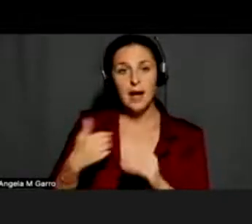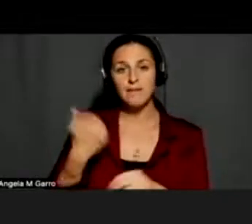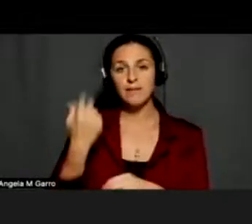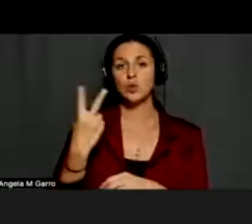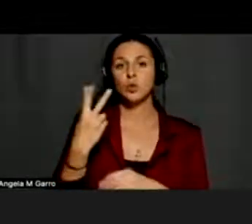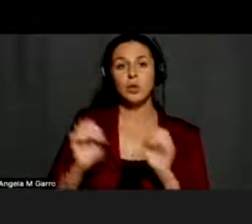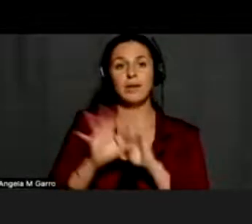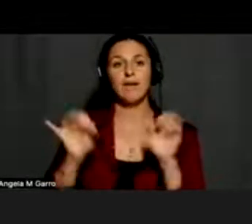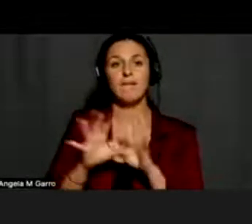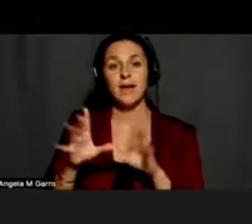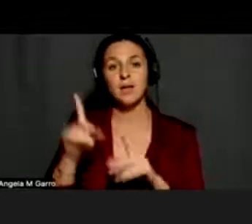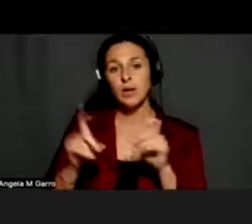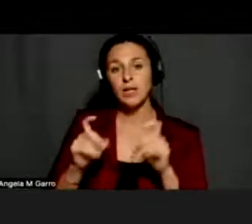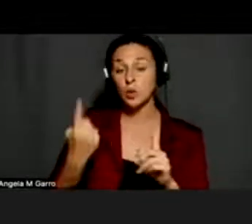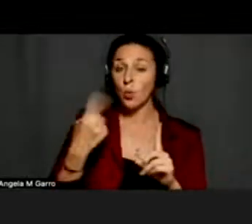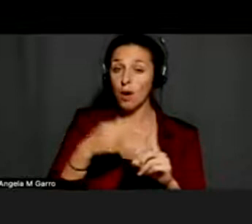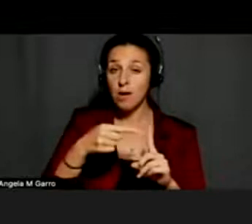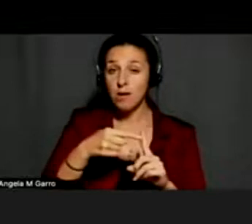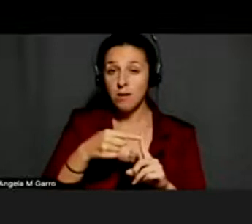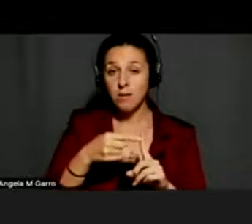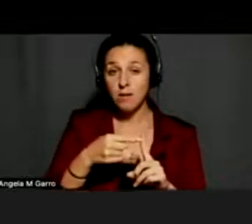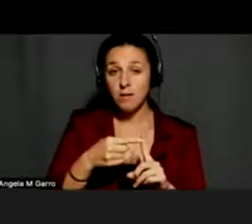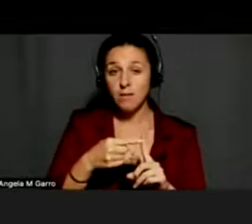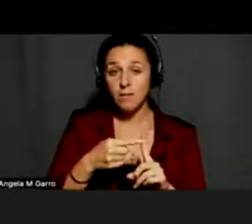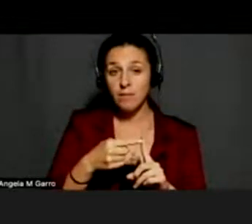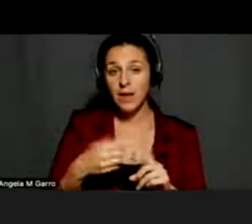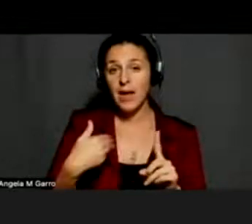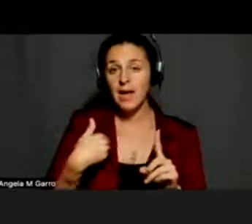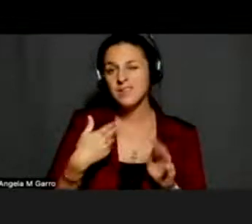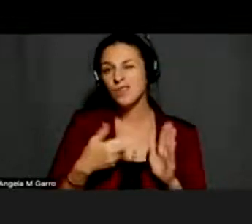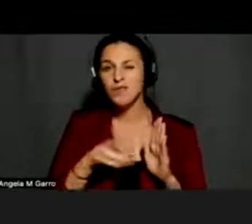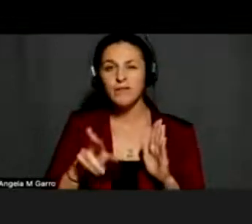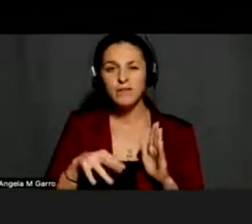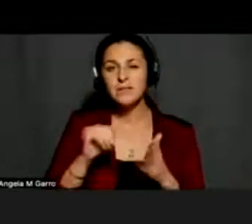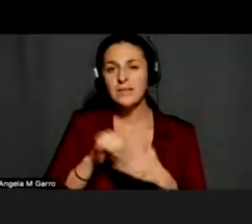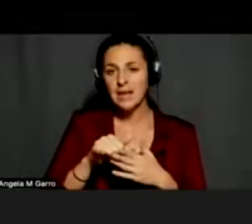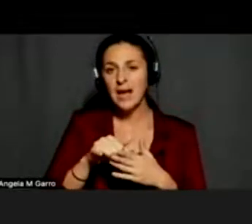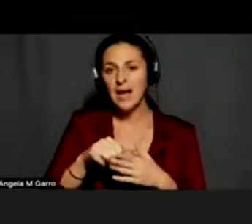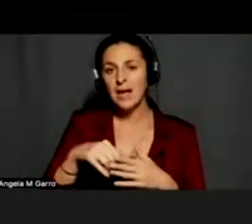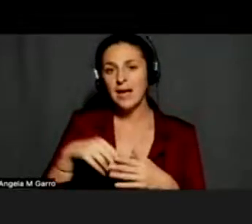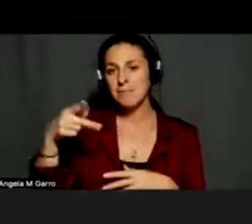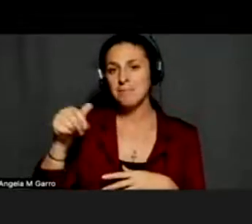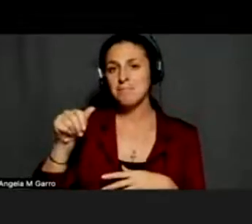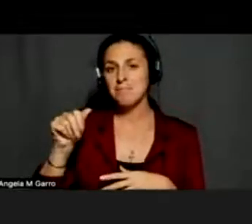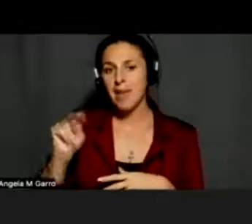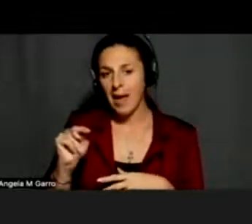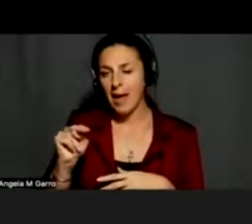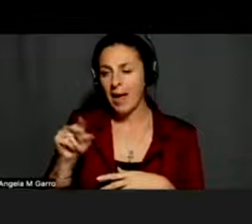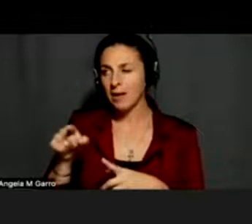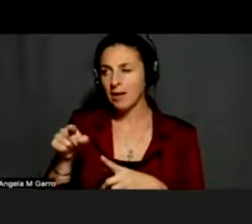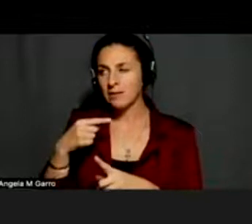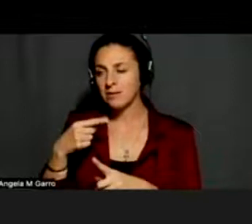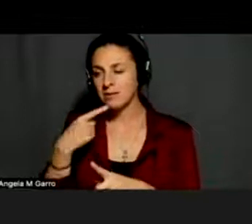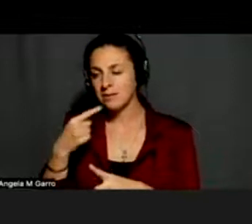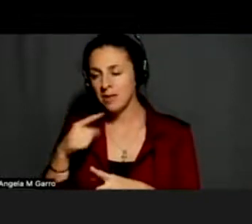questions. One is there was a reference that Pan made, and let me just, I